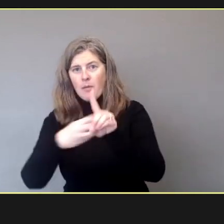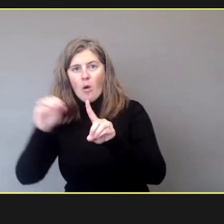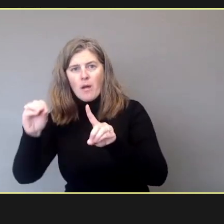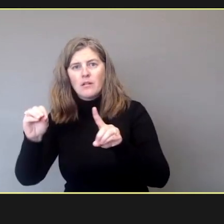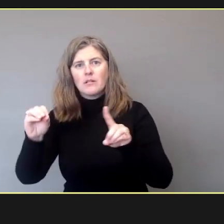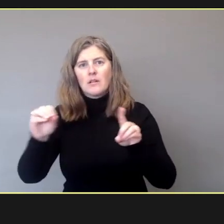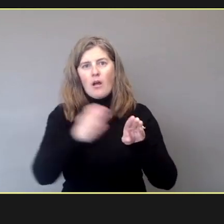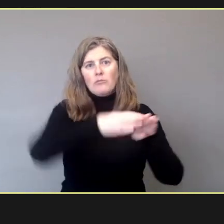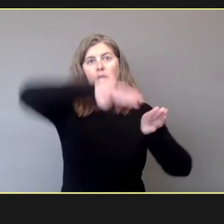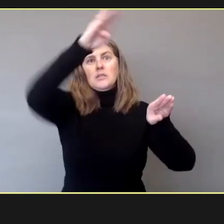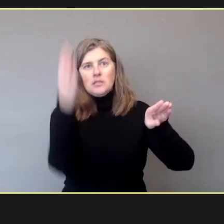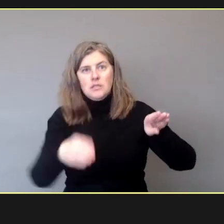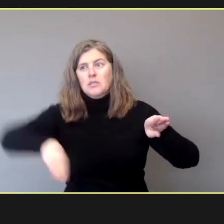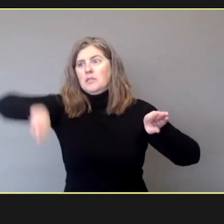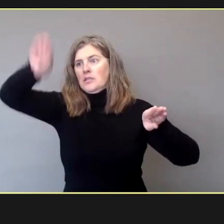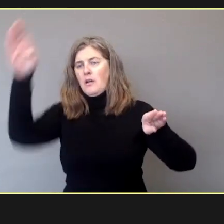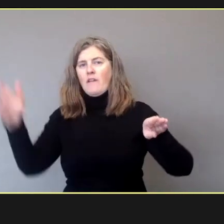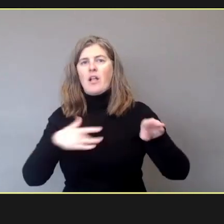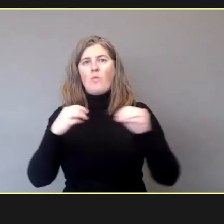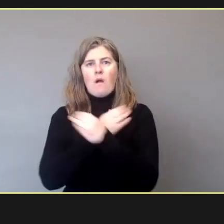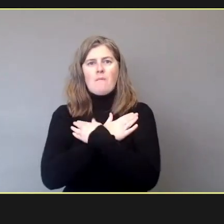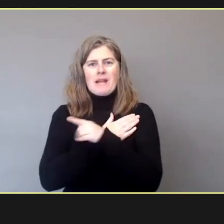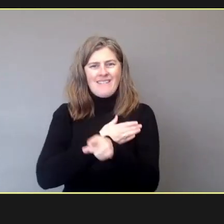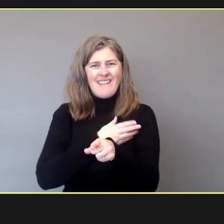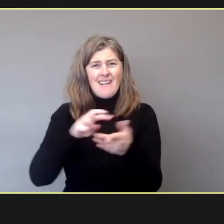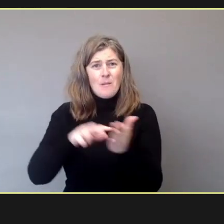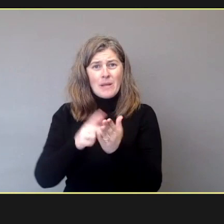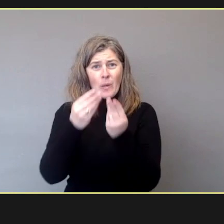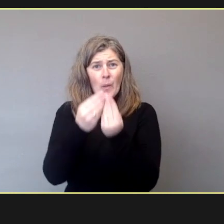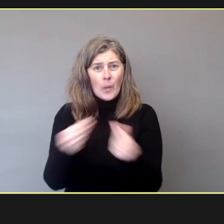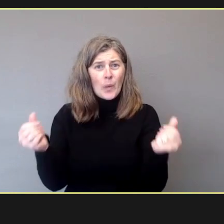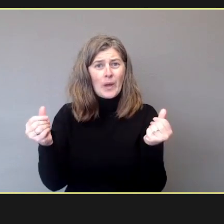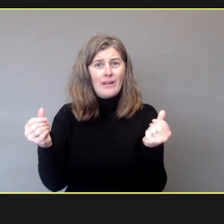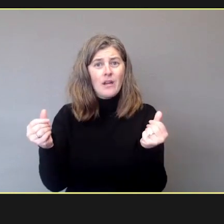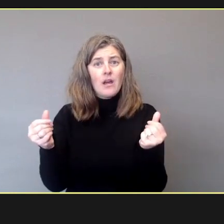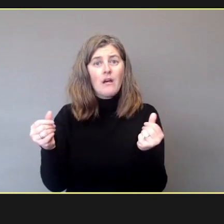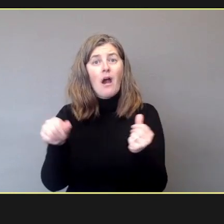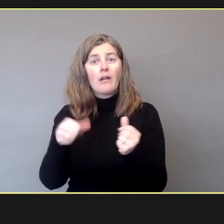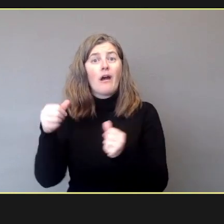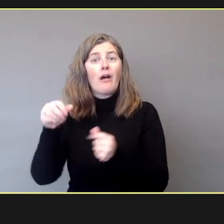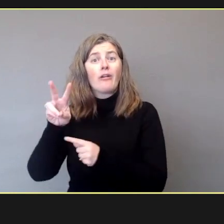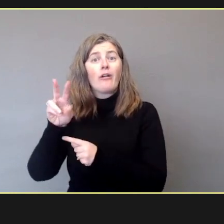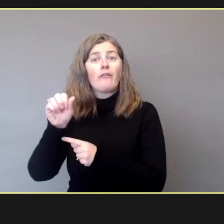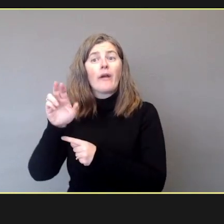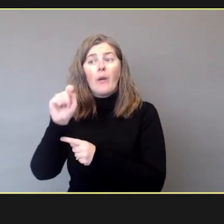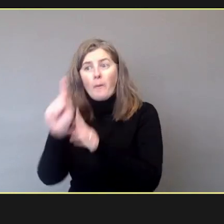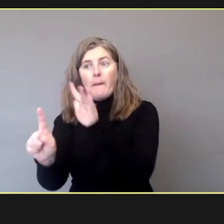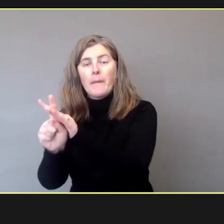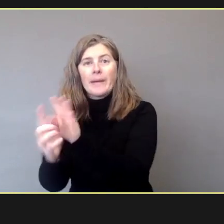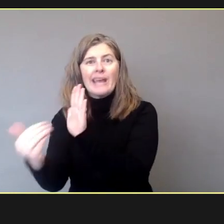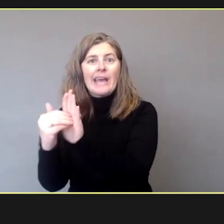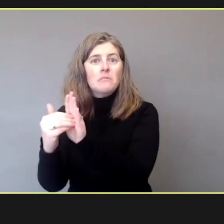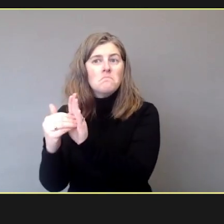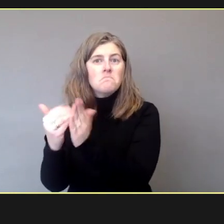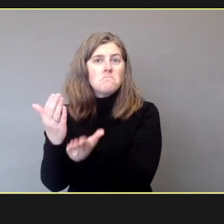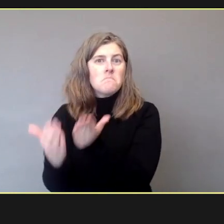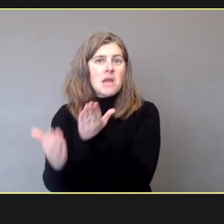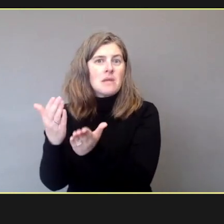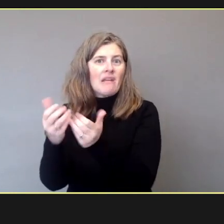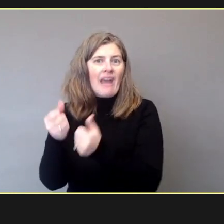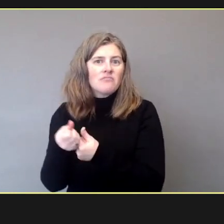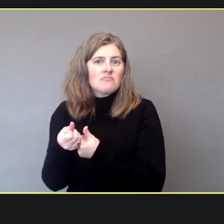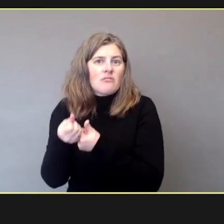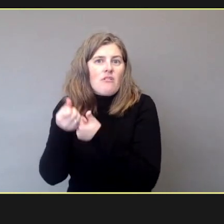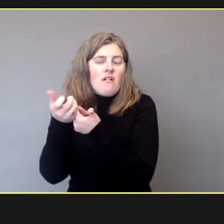in-between time. But that doesn't mean there's not another variant waiting in the wings that will,